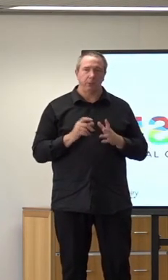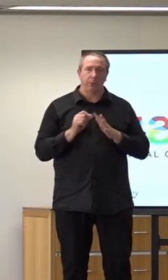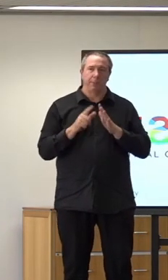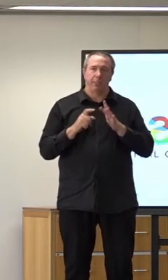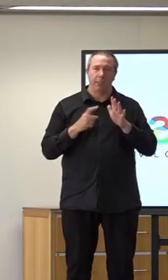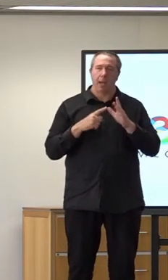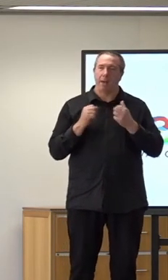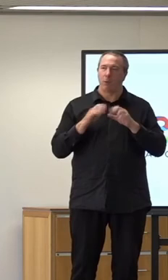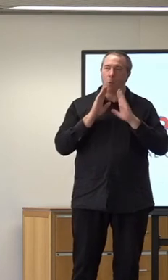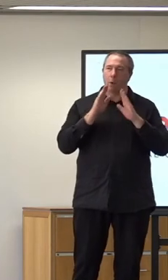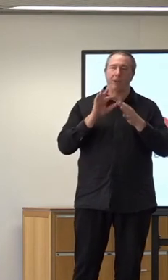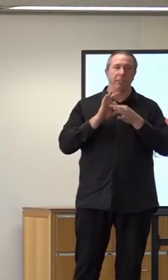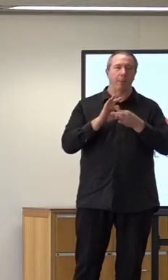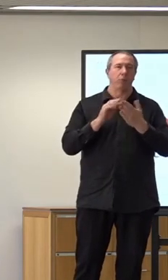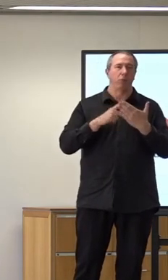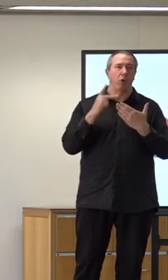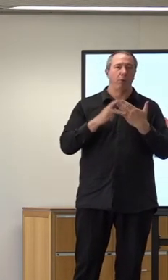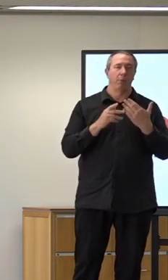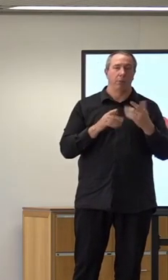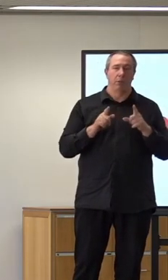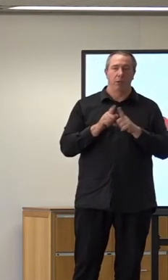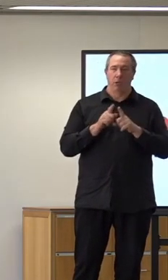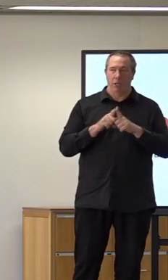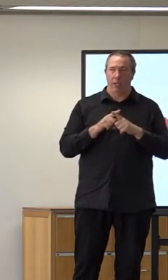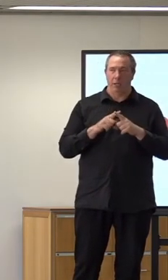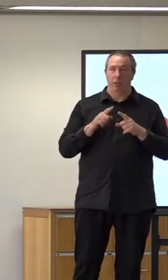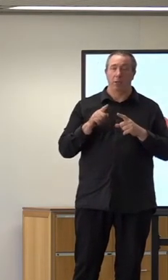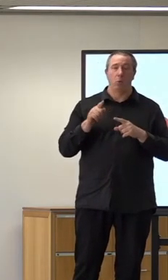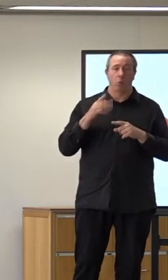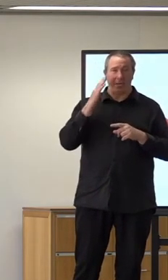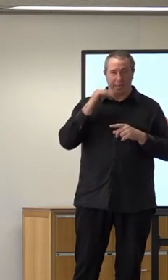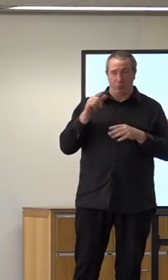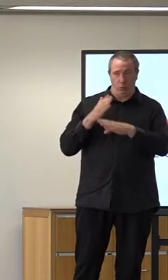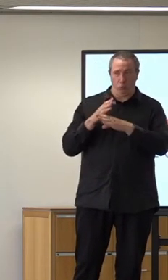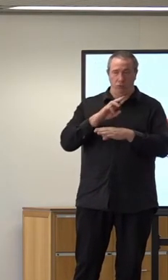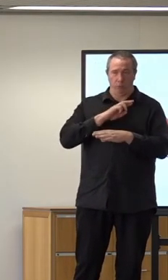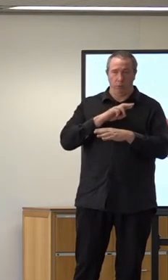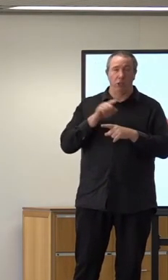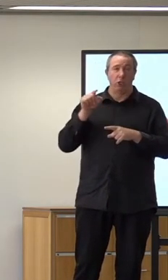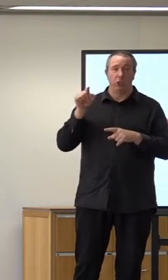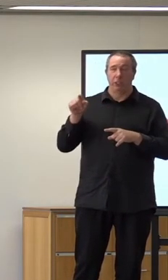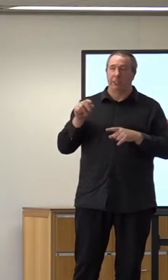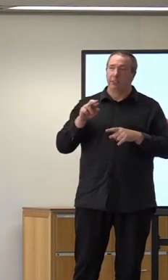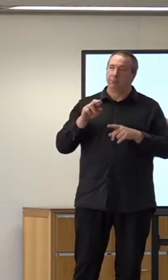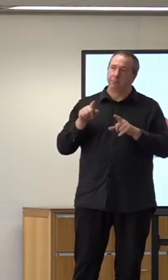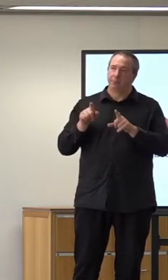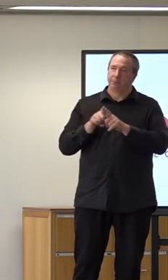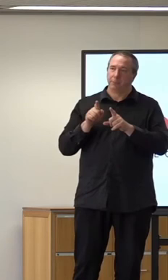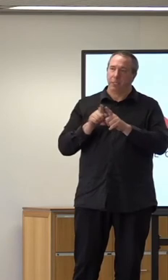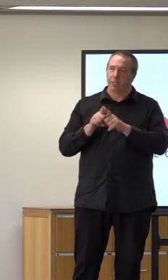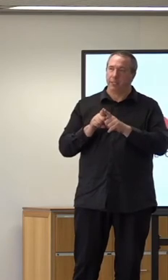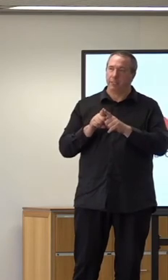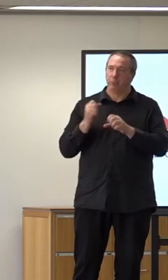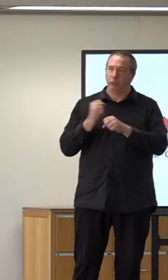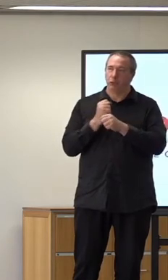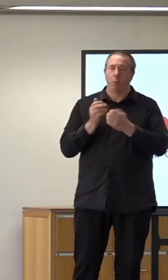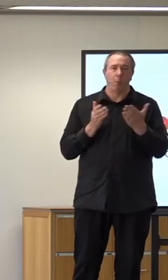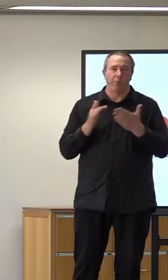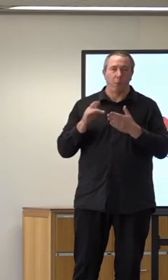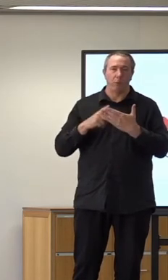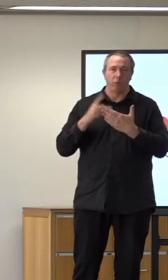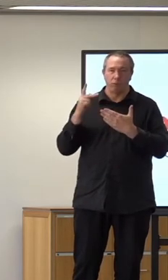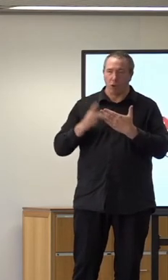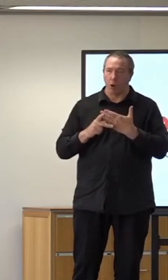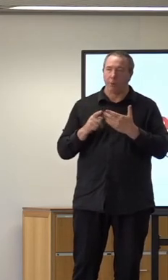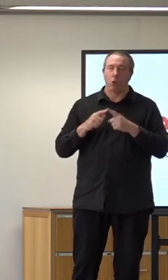wonderful engagement programs curator, Ashley Chan, and her role is to work alongside our producer of our performance program and our curator to